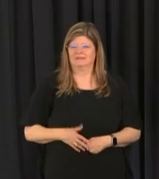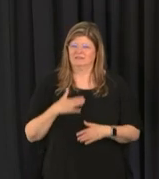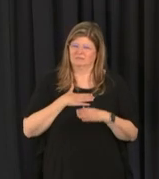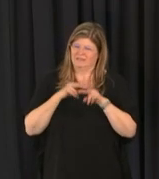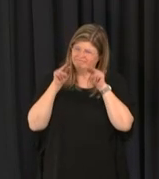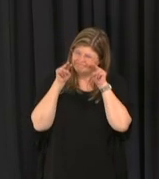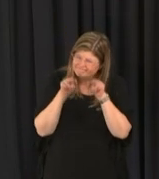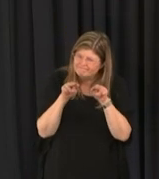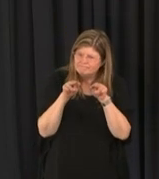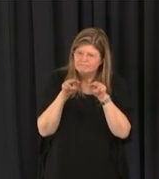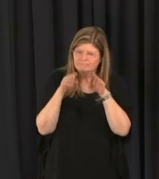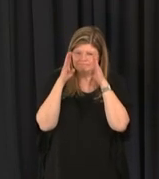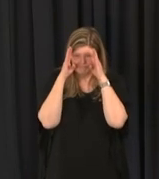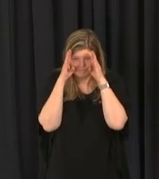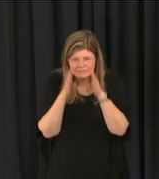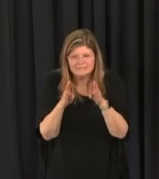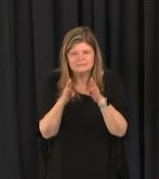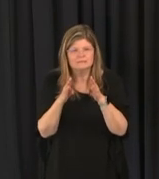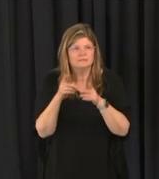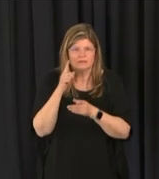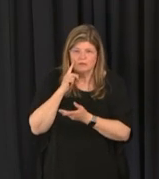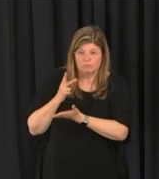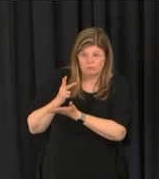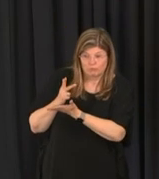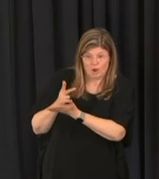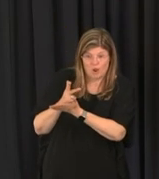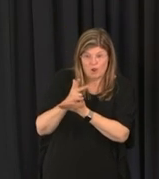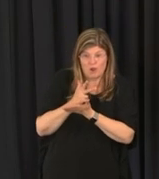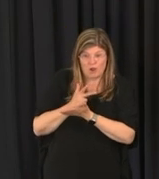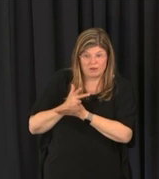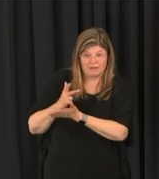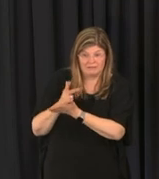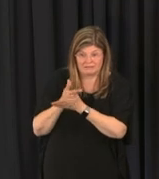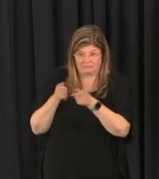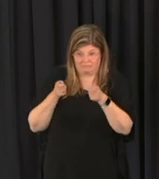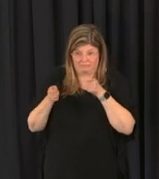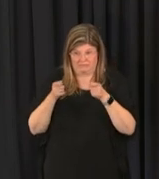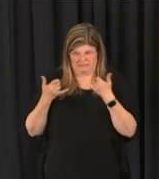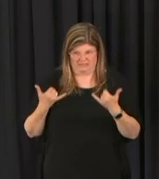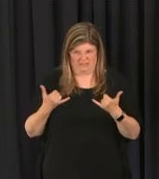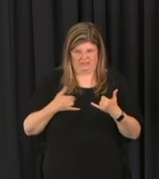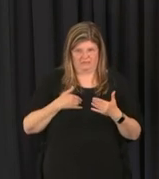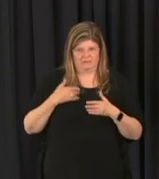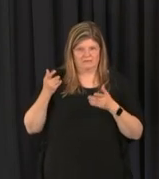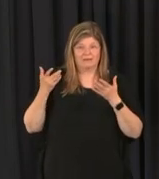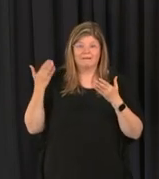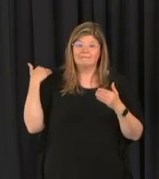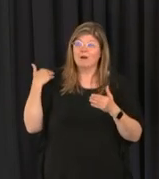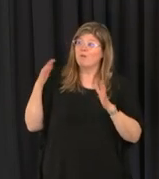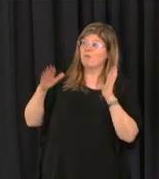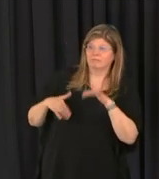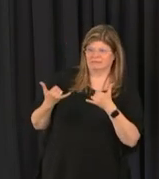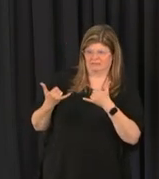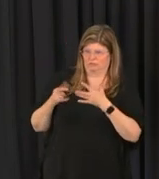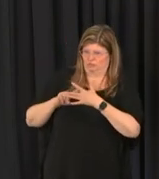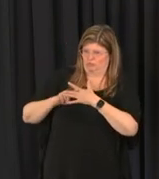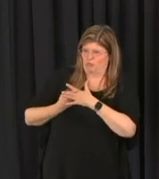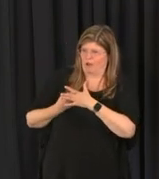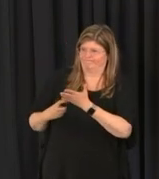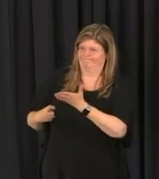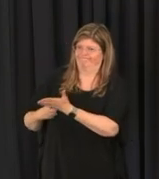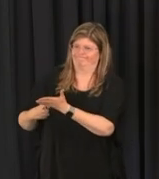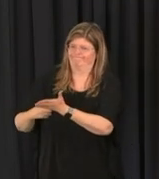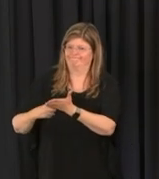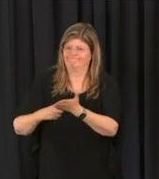attention to parking regulations. We are beginning parking enforcement in the